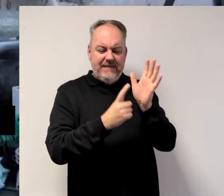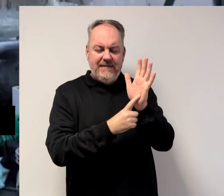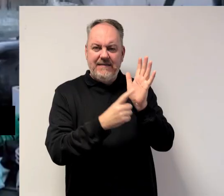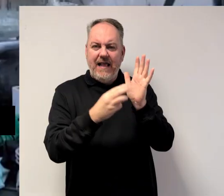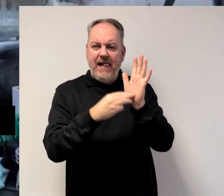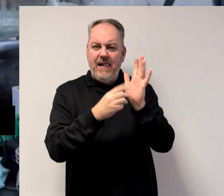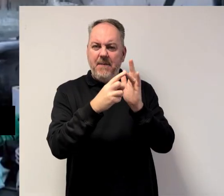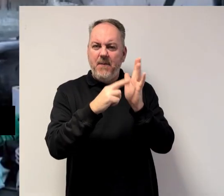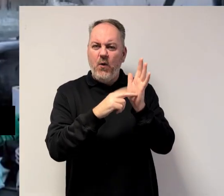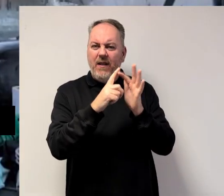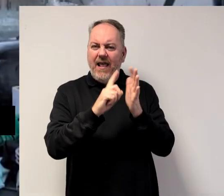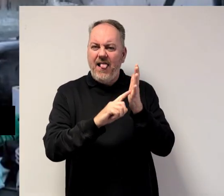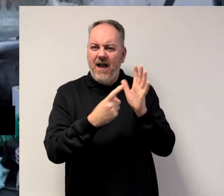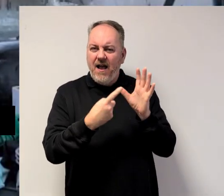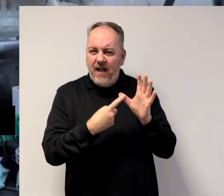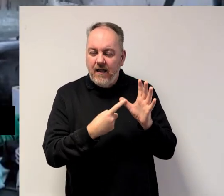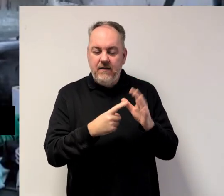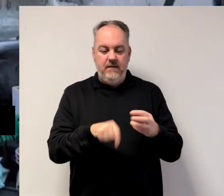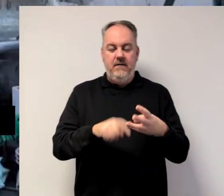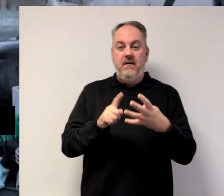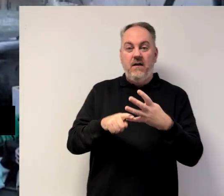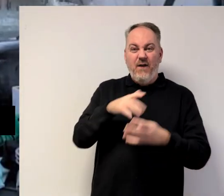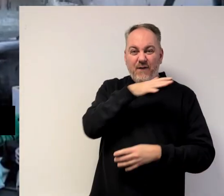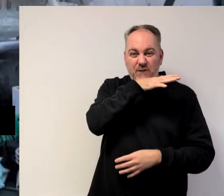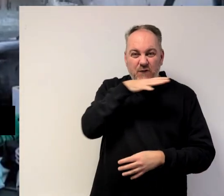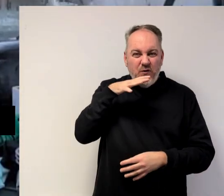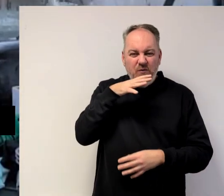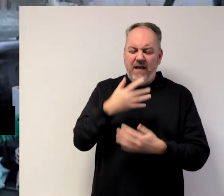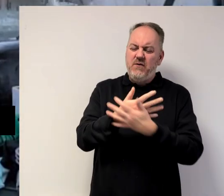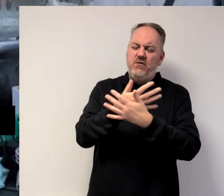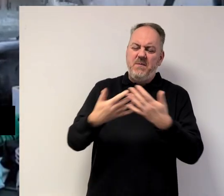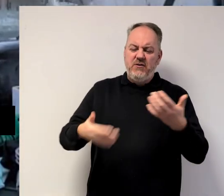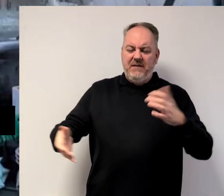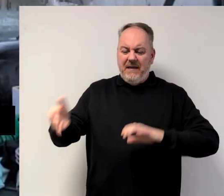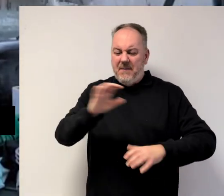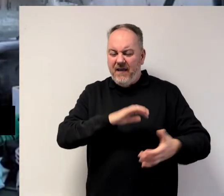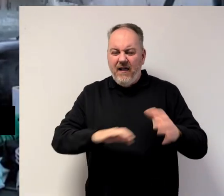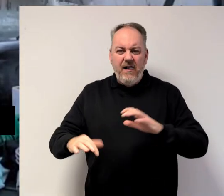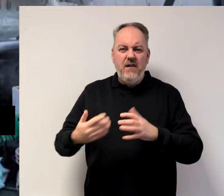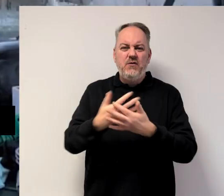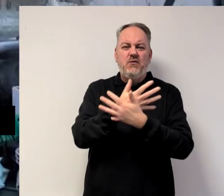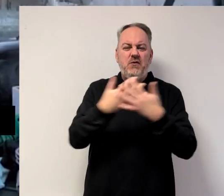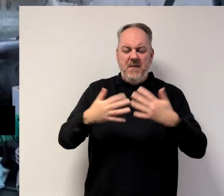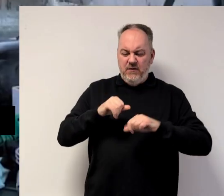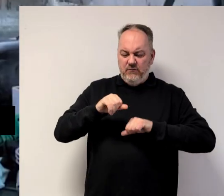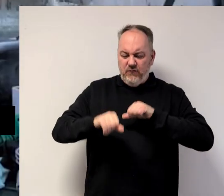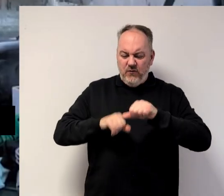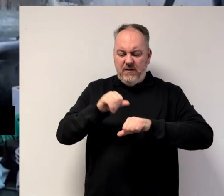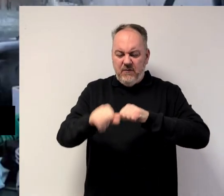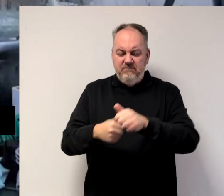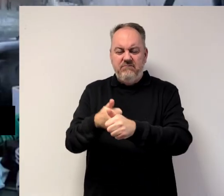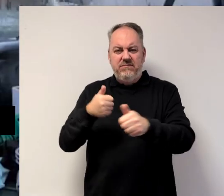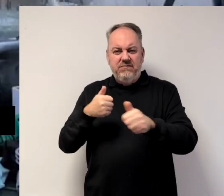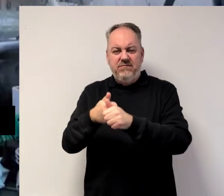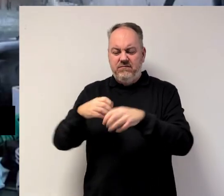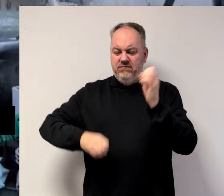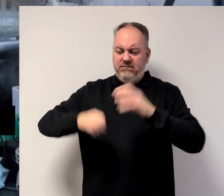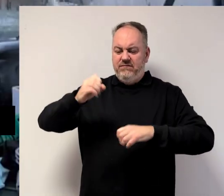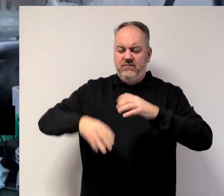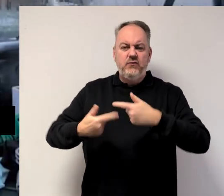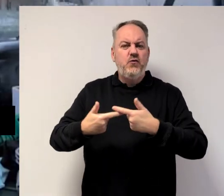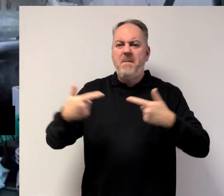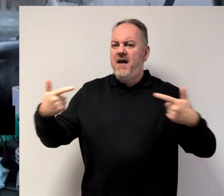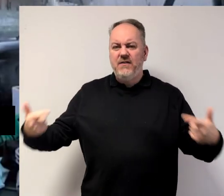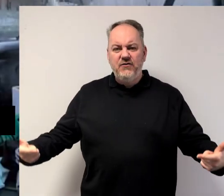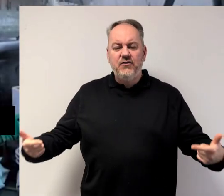fruits and the damage that they're doing to ourselves. And just going along,